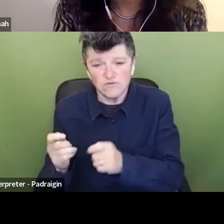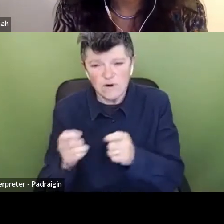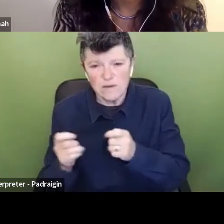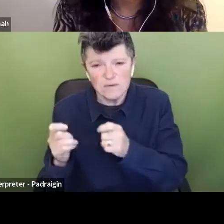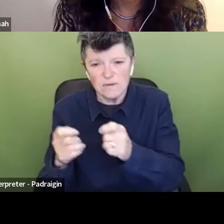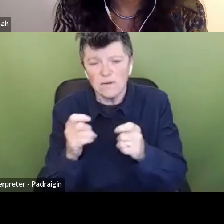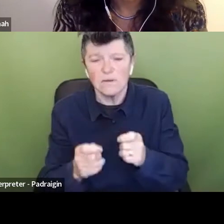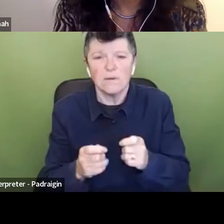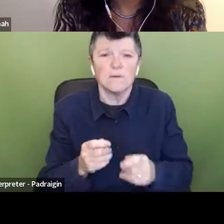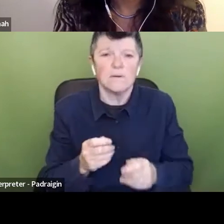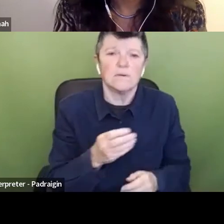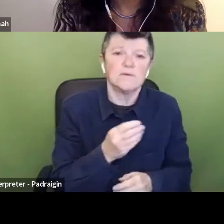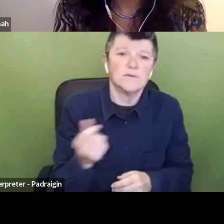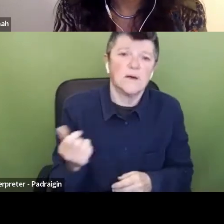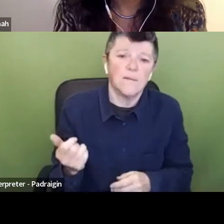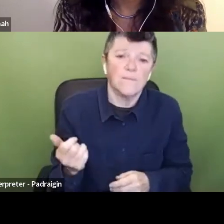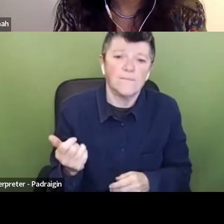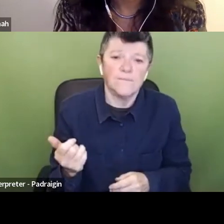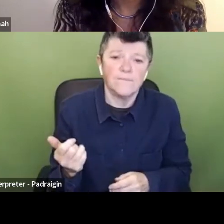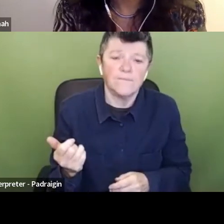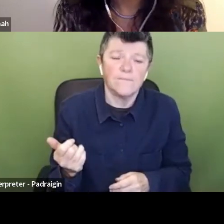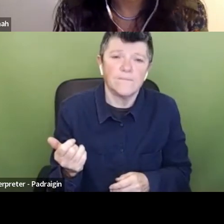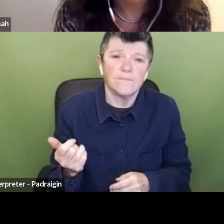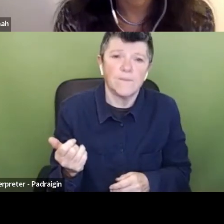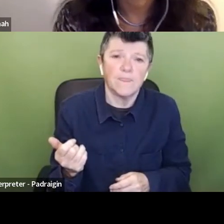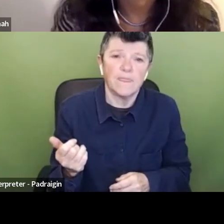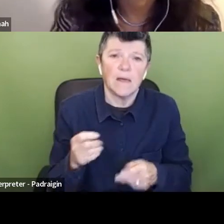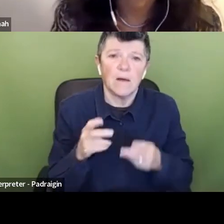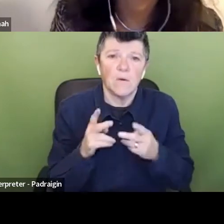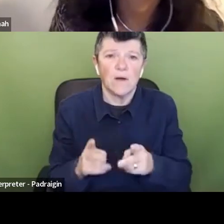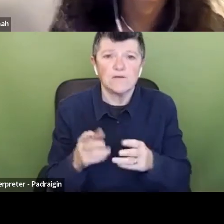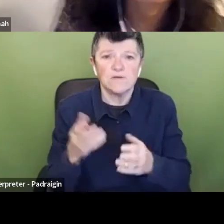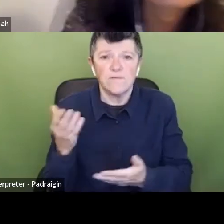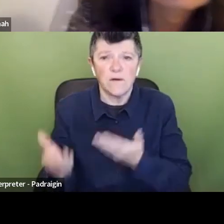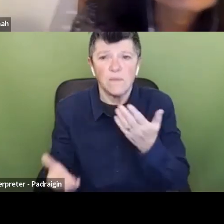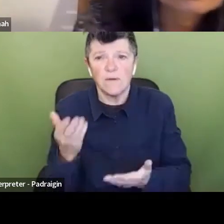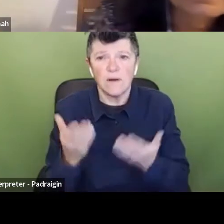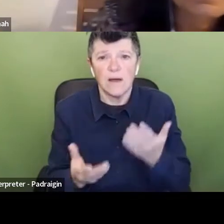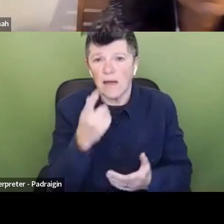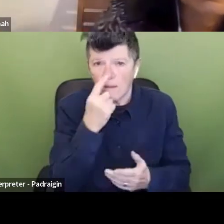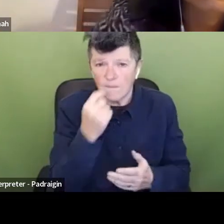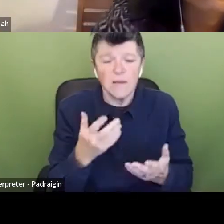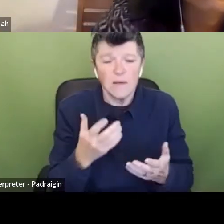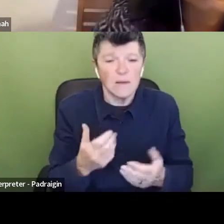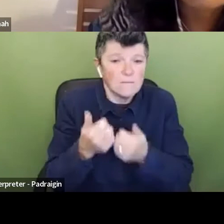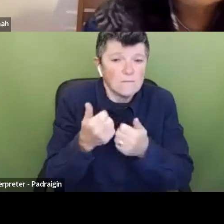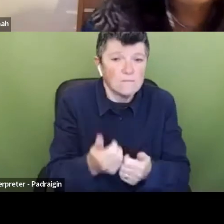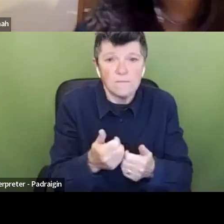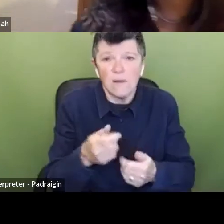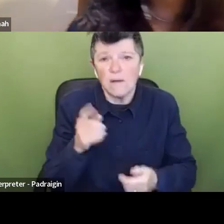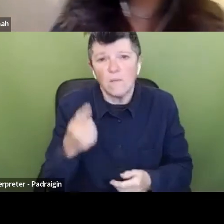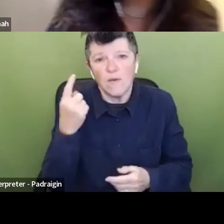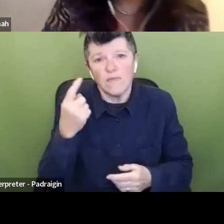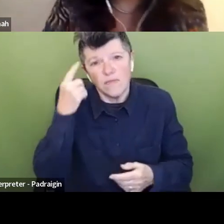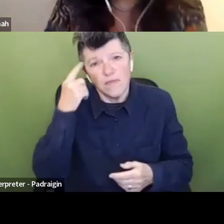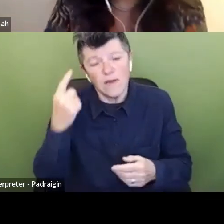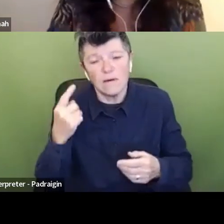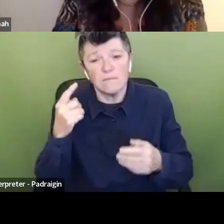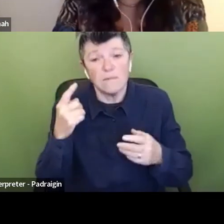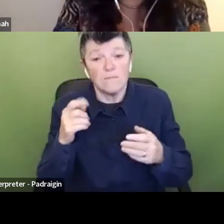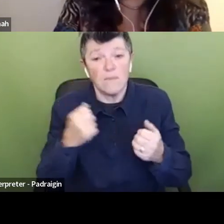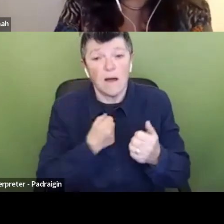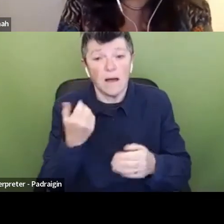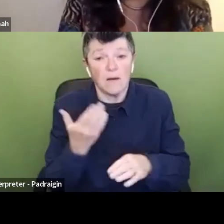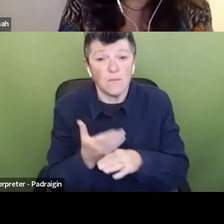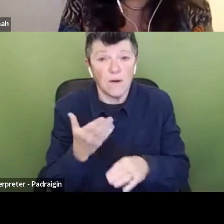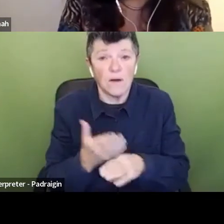like some ways of comparing could be quite productive. So I think one thing that, of course, comes to mind with my work and in relationship to